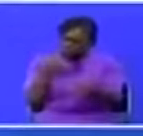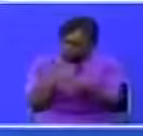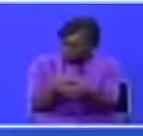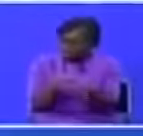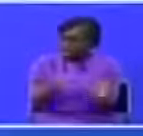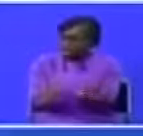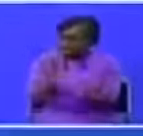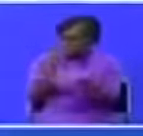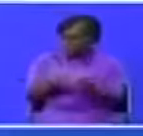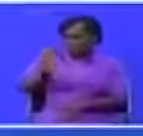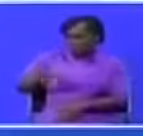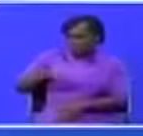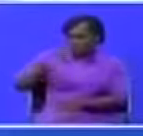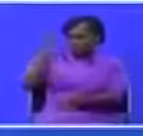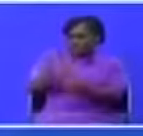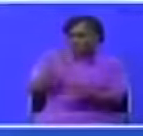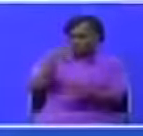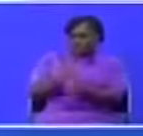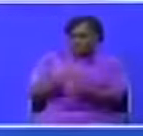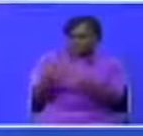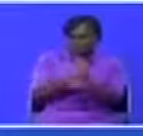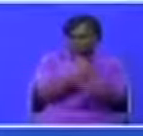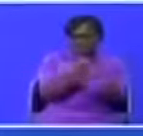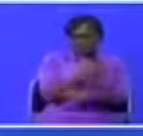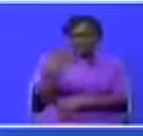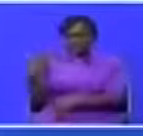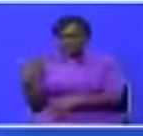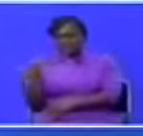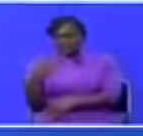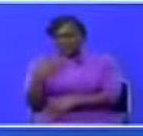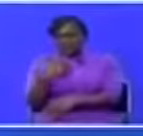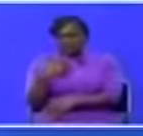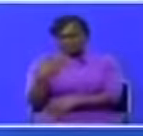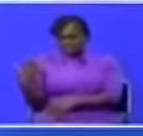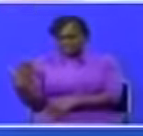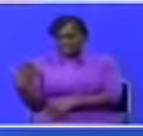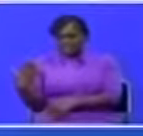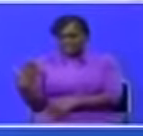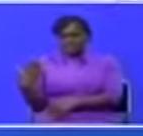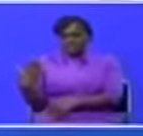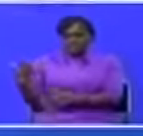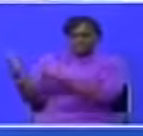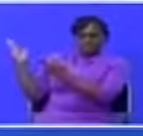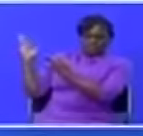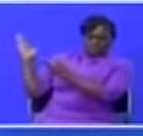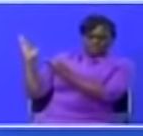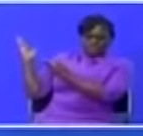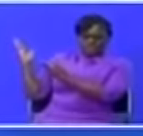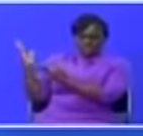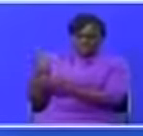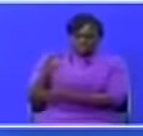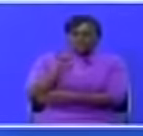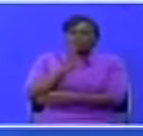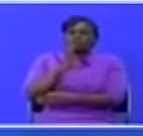turns out they are women working on ropes and nylon bags that hold some floating plants. These are the seaweed farmers